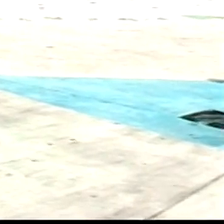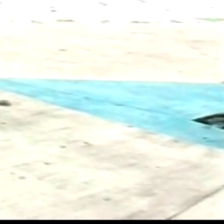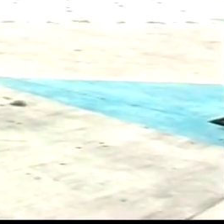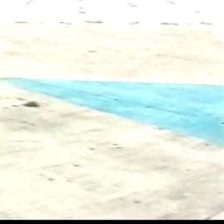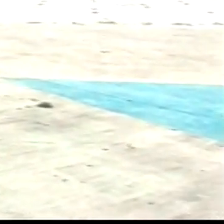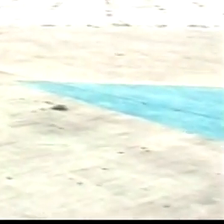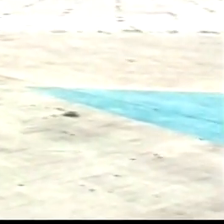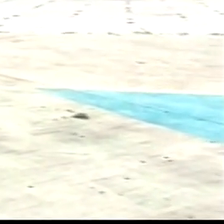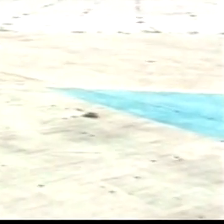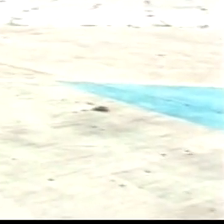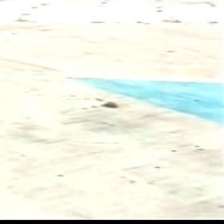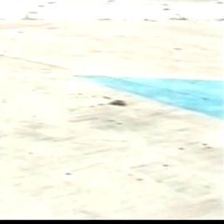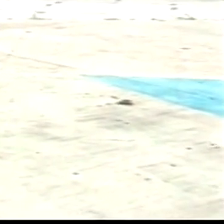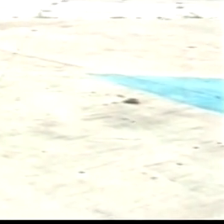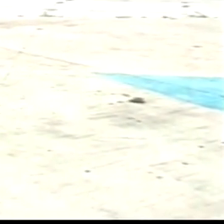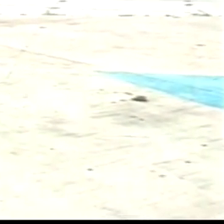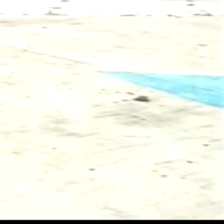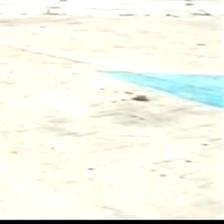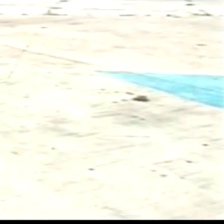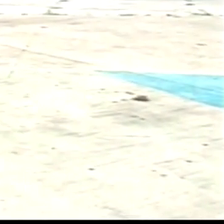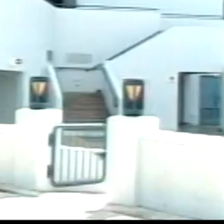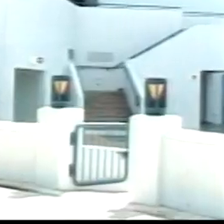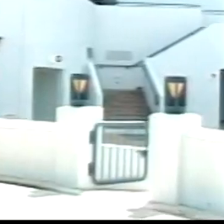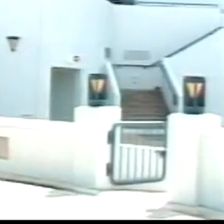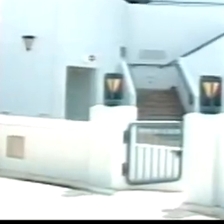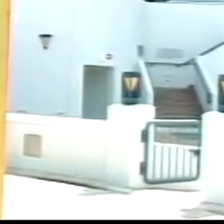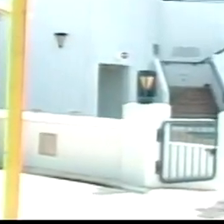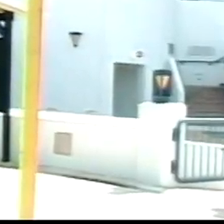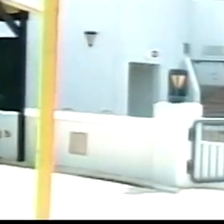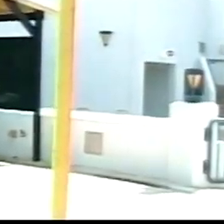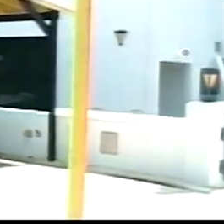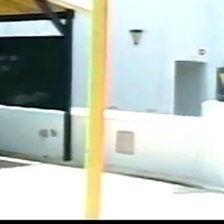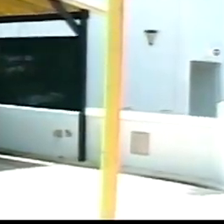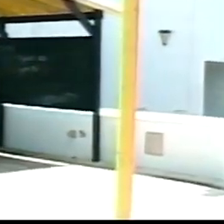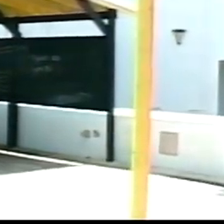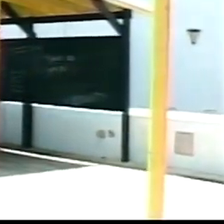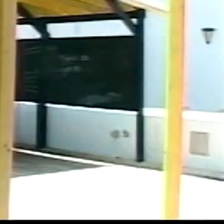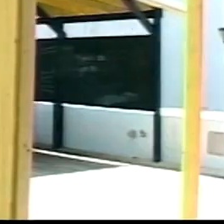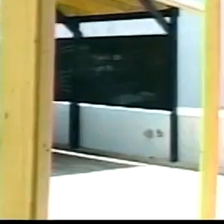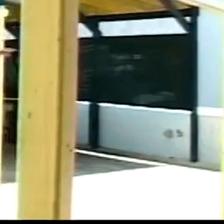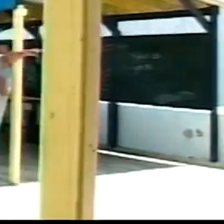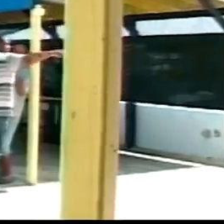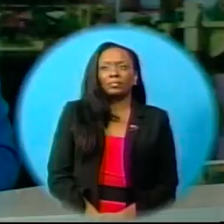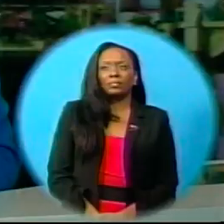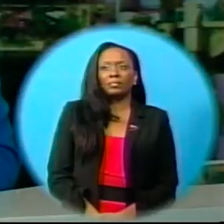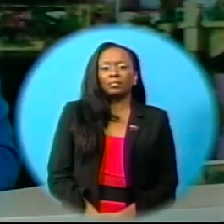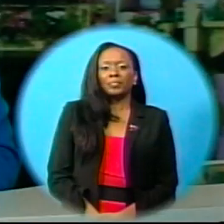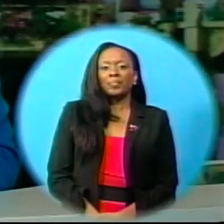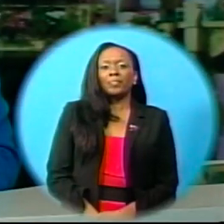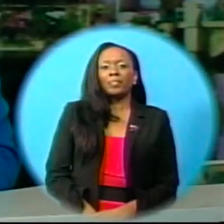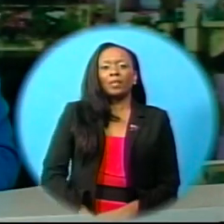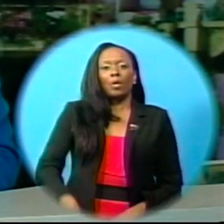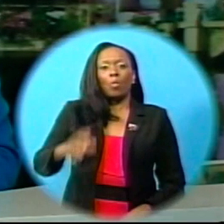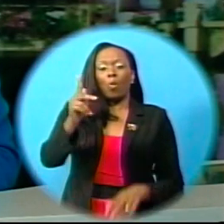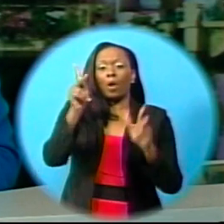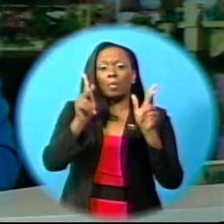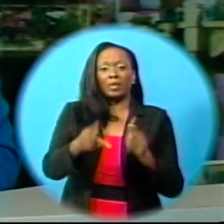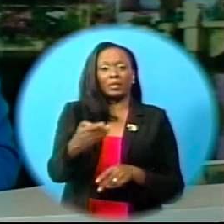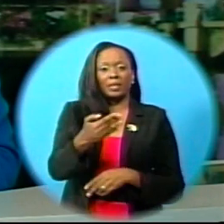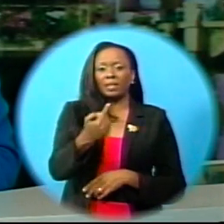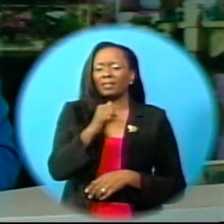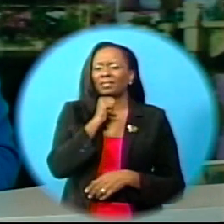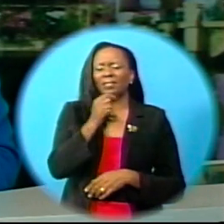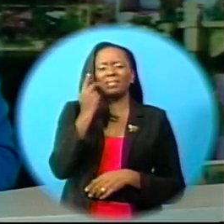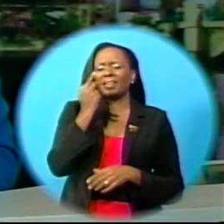held. Speaking after a site visit today, sponsors representative for 4D Entertainment, Michelle Strawn, does not foresee